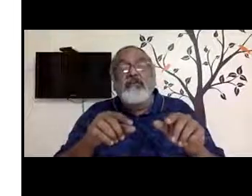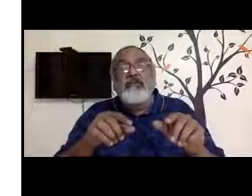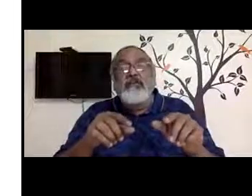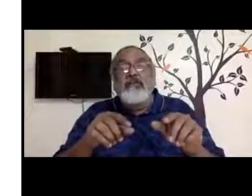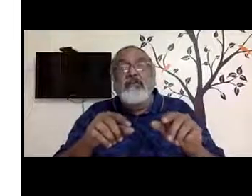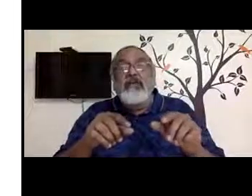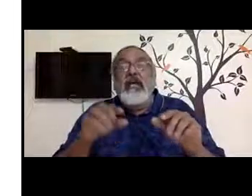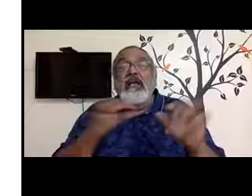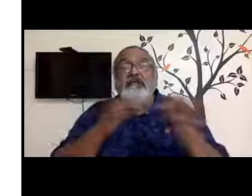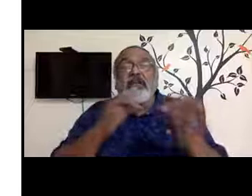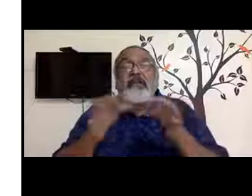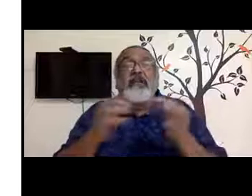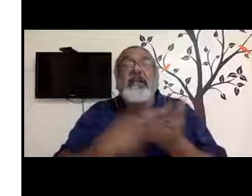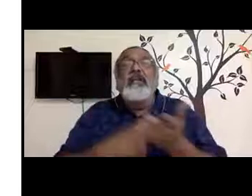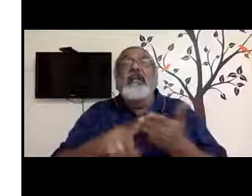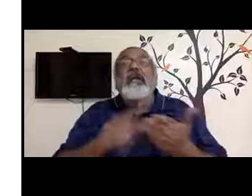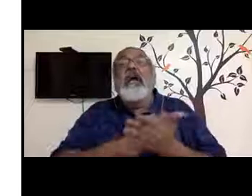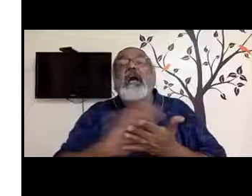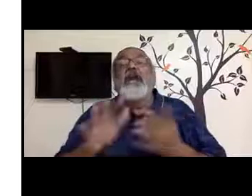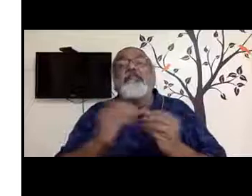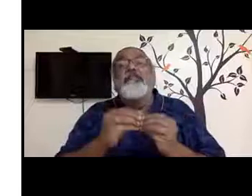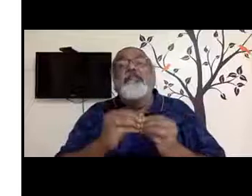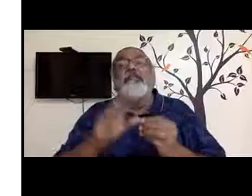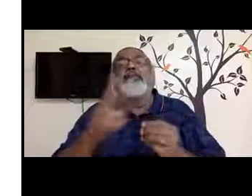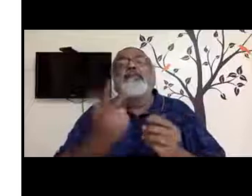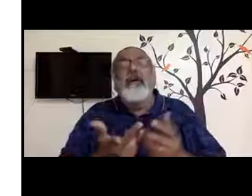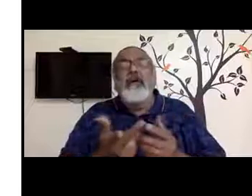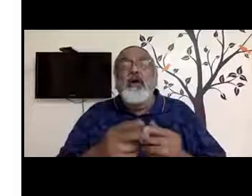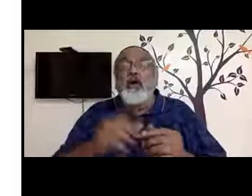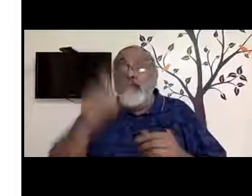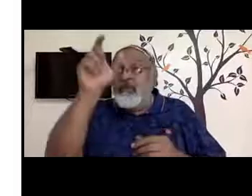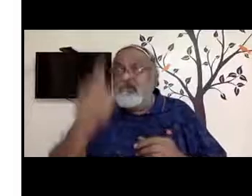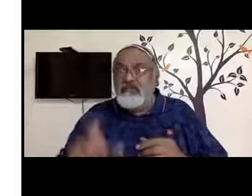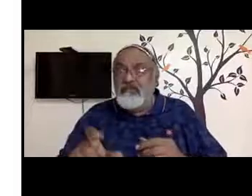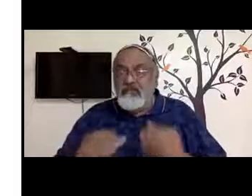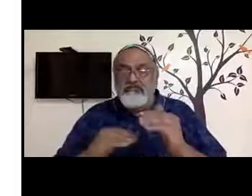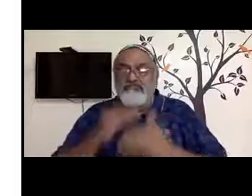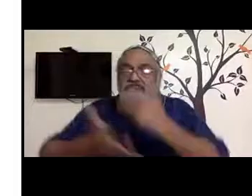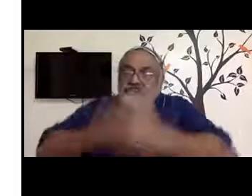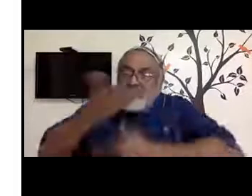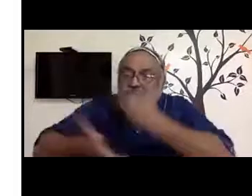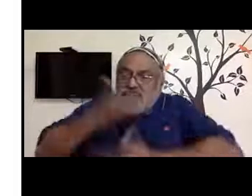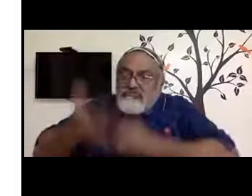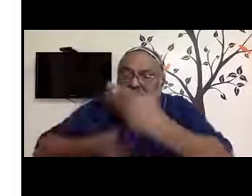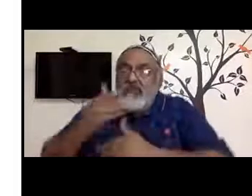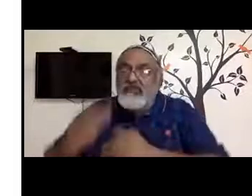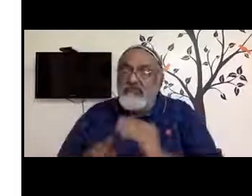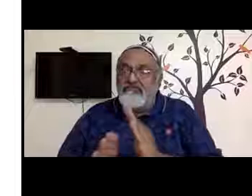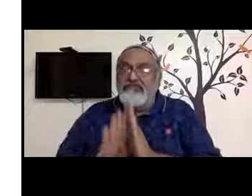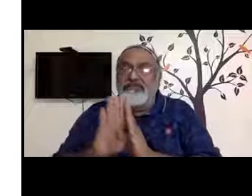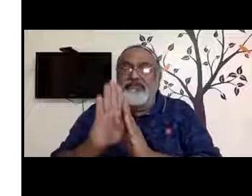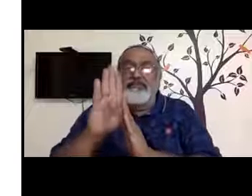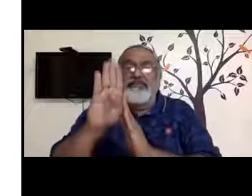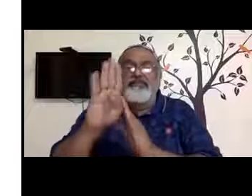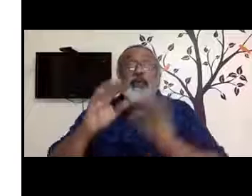a person function to his optimal level, and the set of interventions which will help